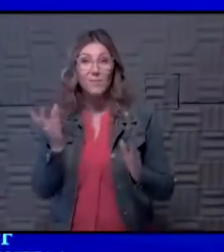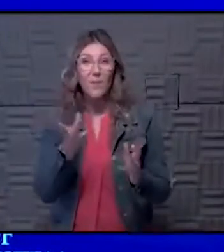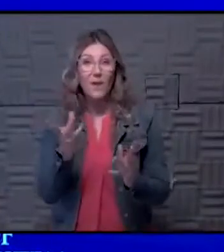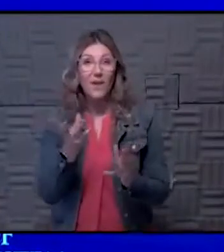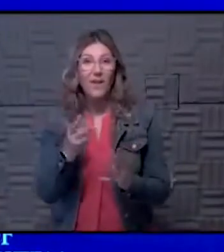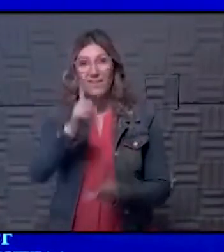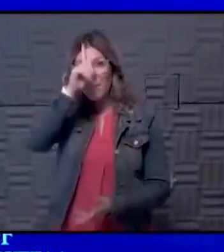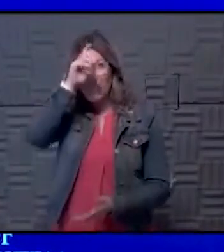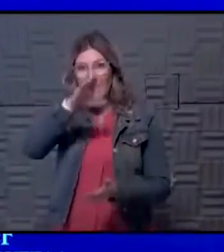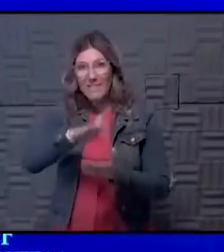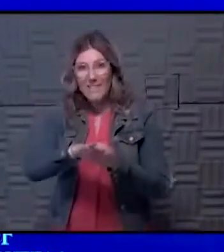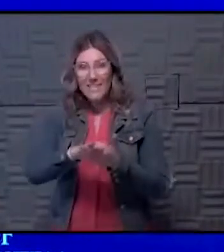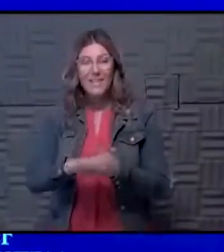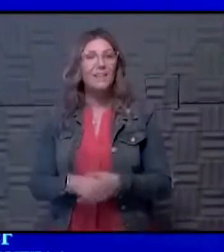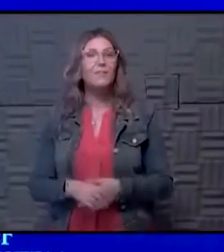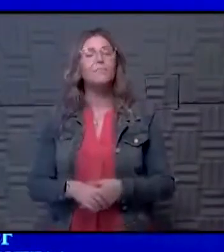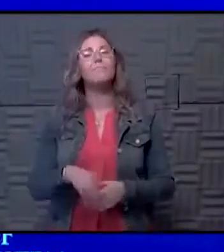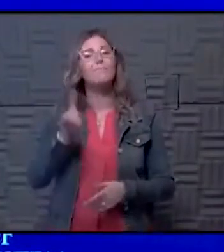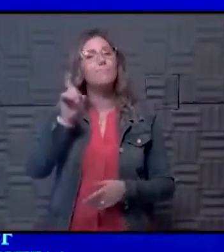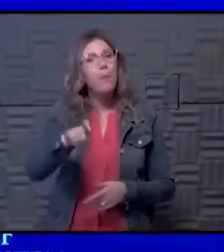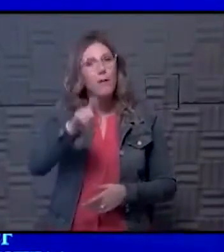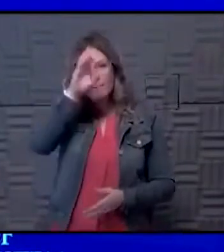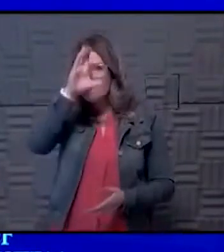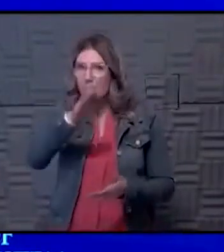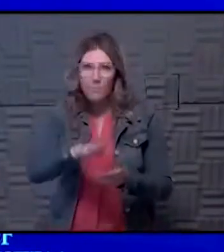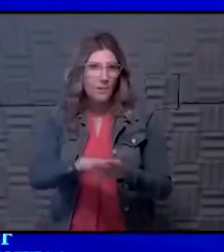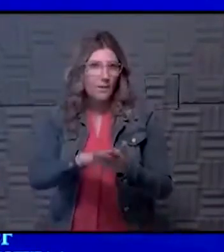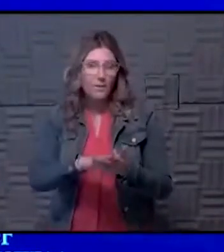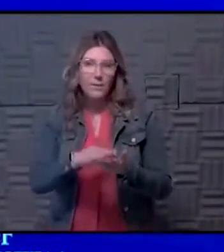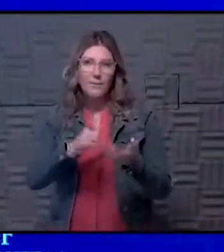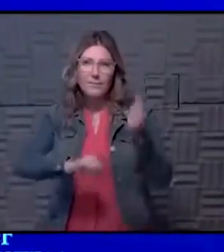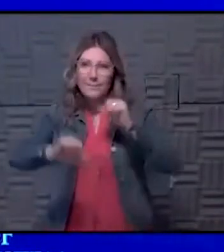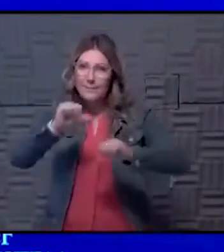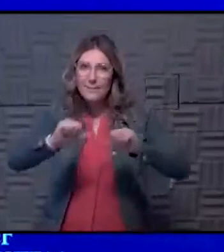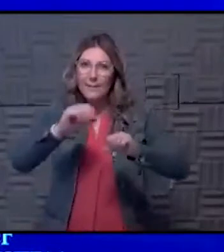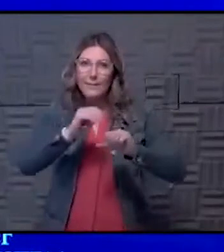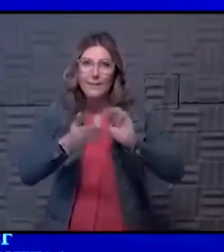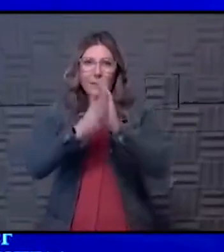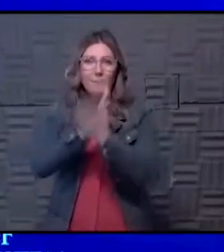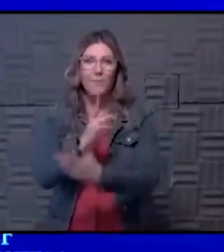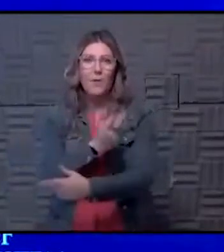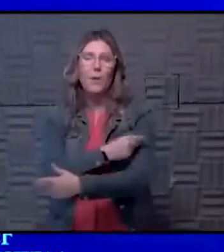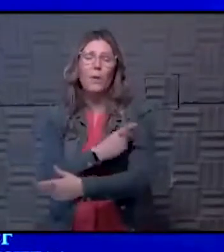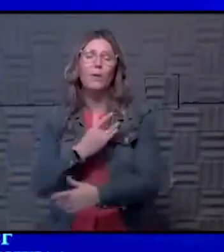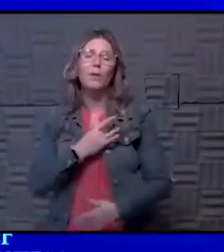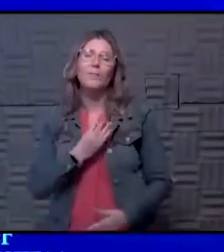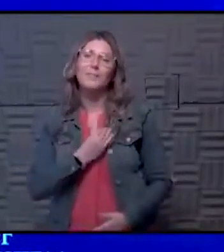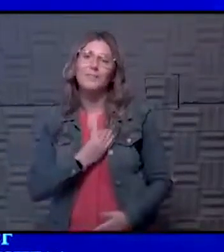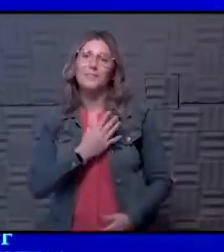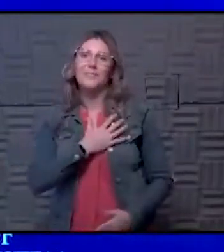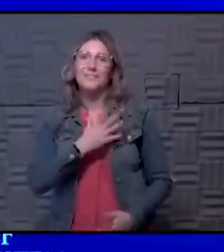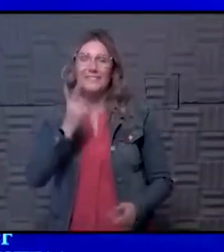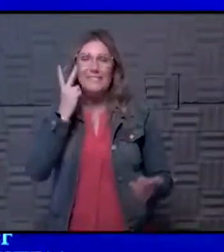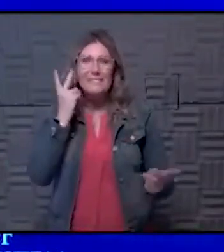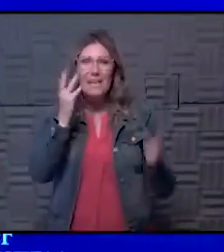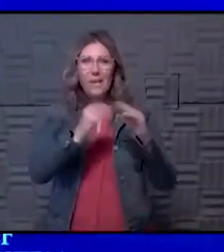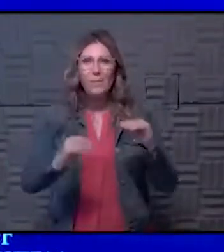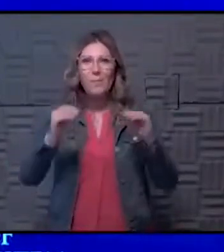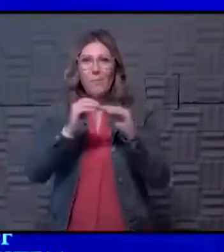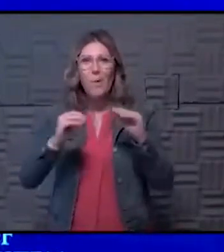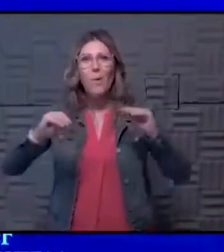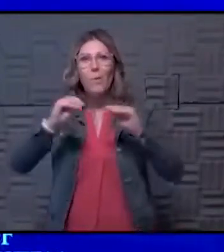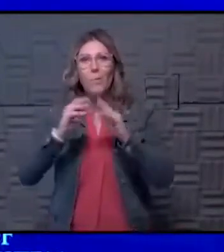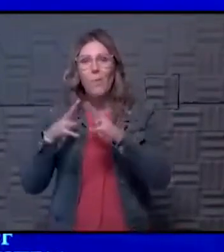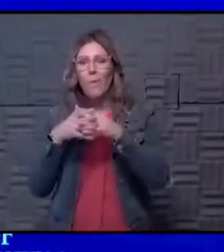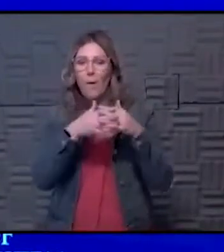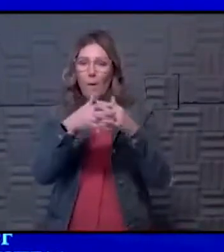is believe. You have to believe in the science and become vaccinated. It warms my heart to see more Americans starting